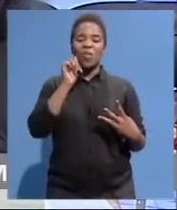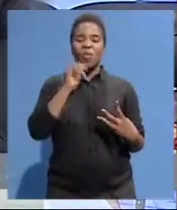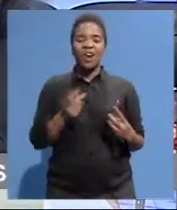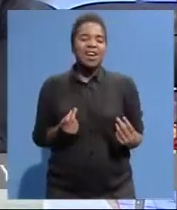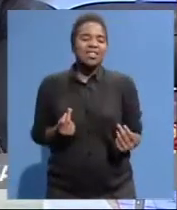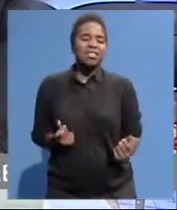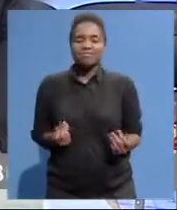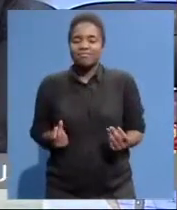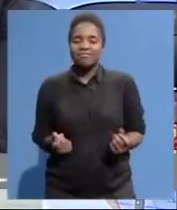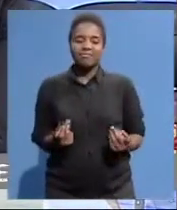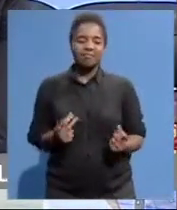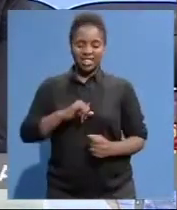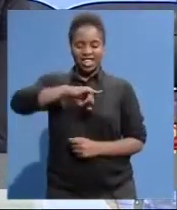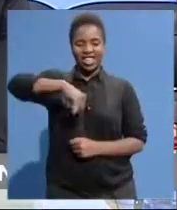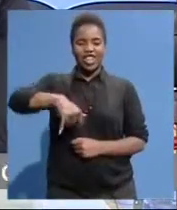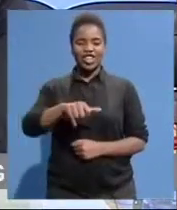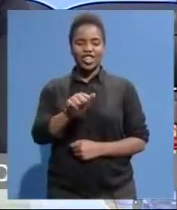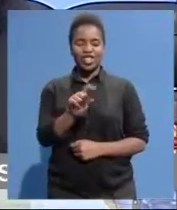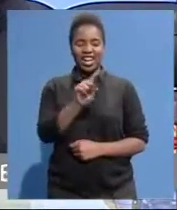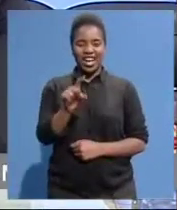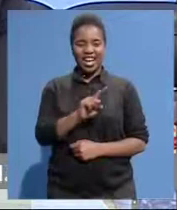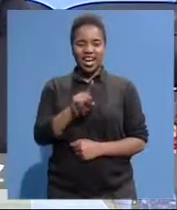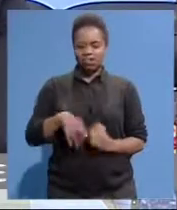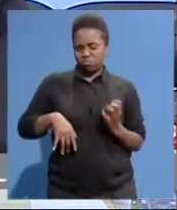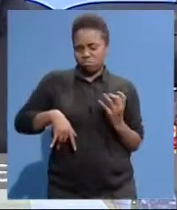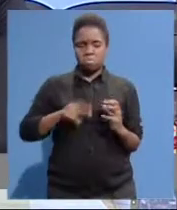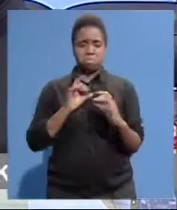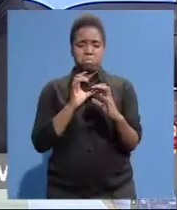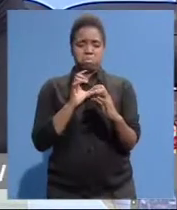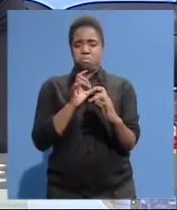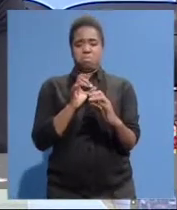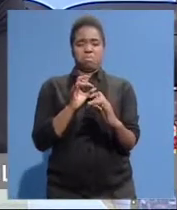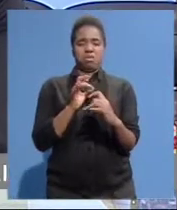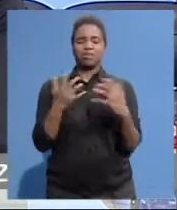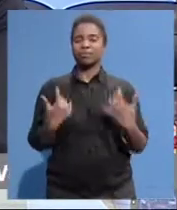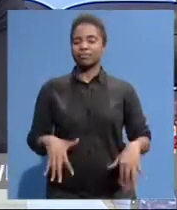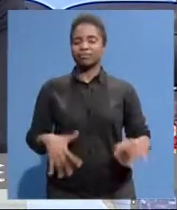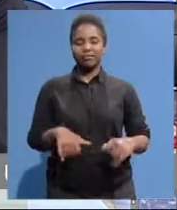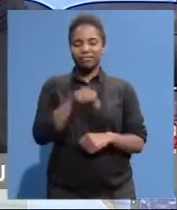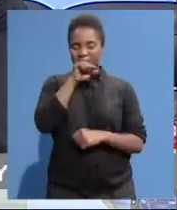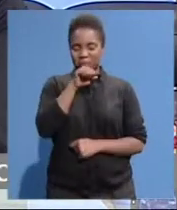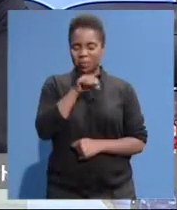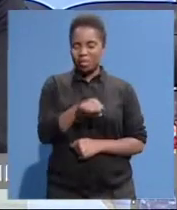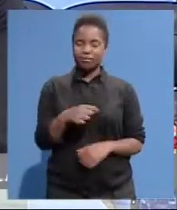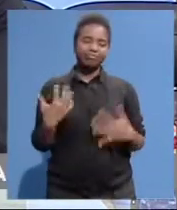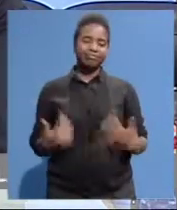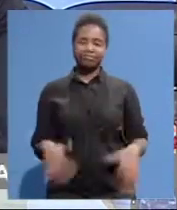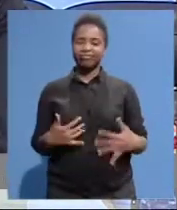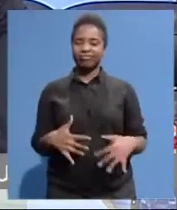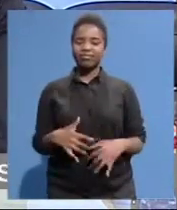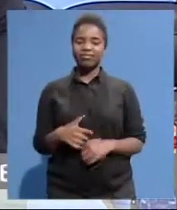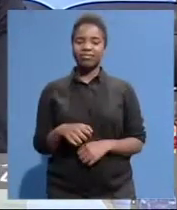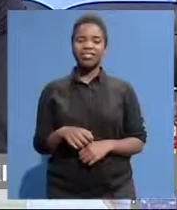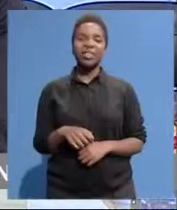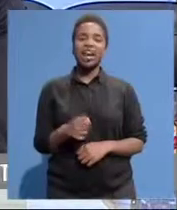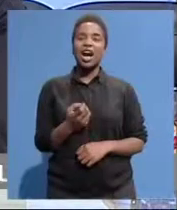which was completely brewing in the, you know, in the hot pot of politics, you know, back in the 1950s. He loved jazz, and, you